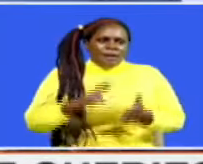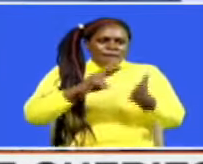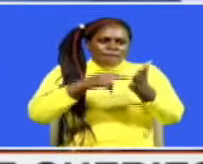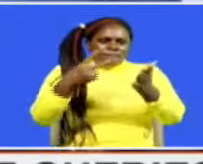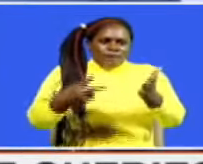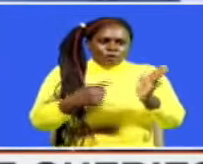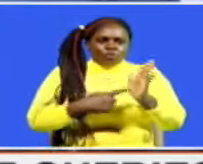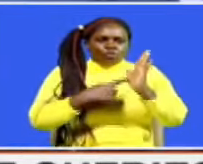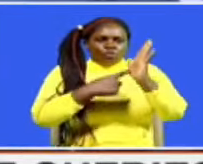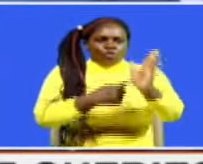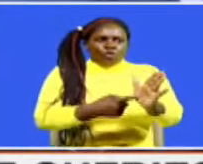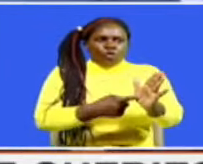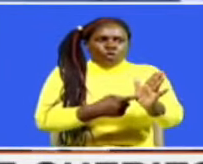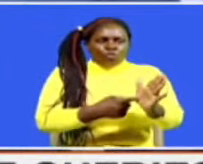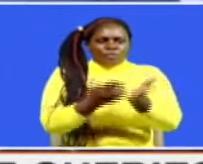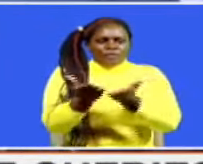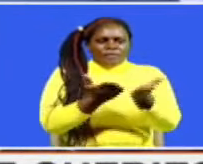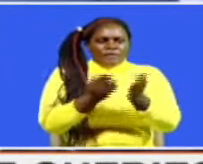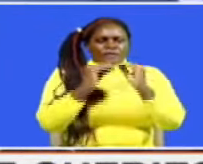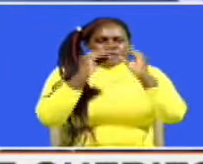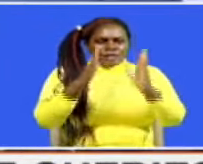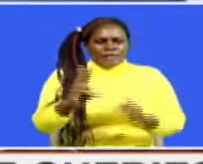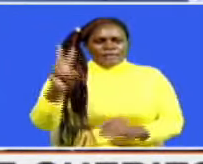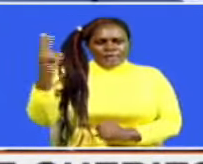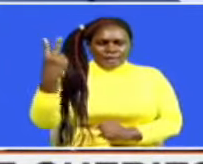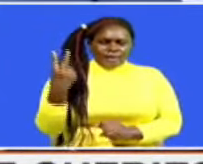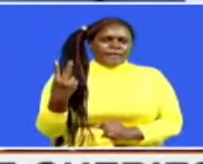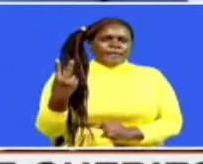failed to provide service to the teacher. And secondly, Chair,